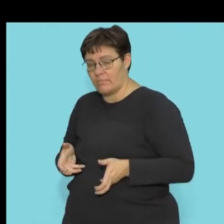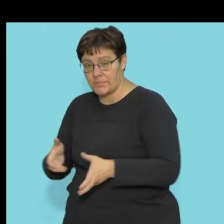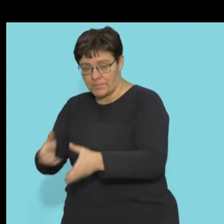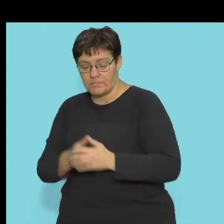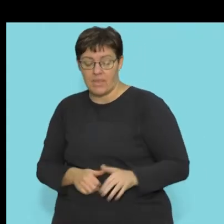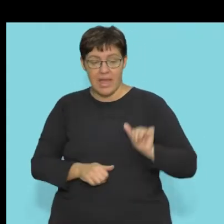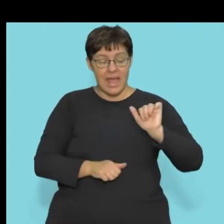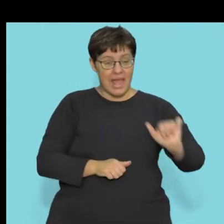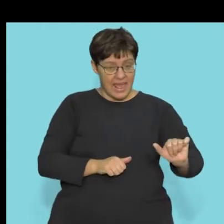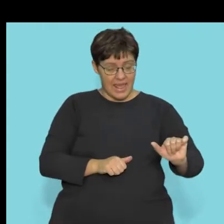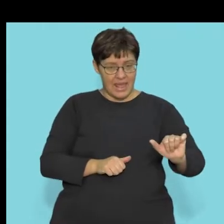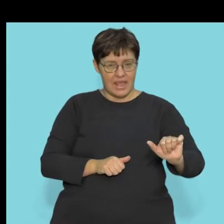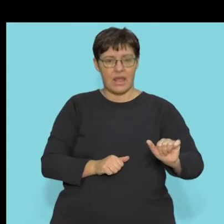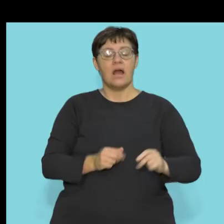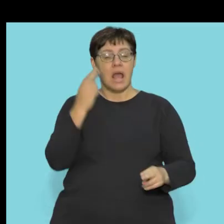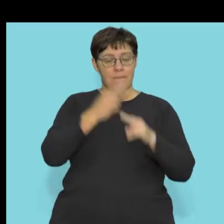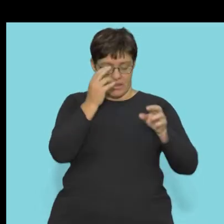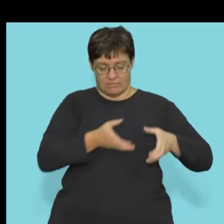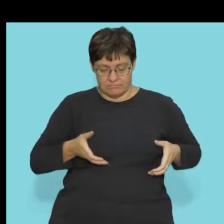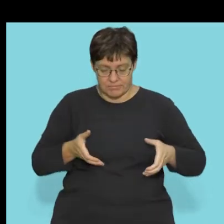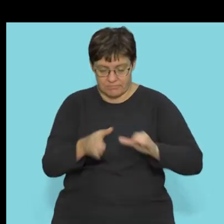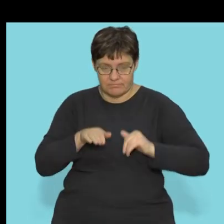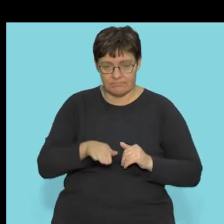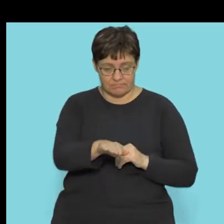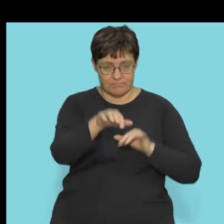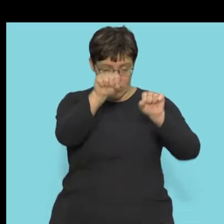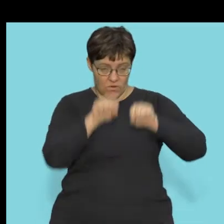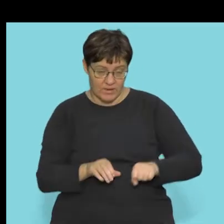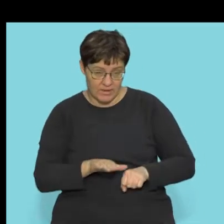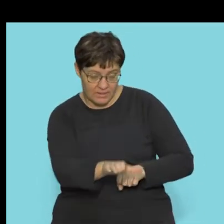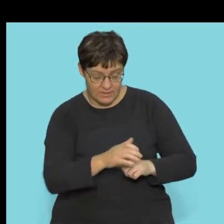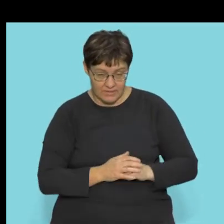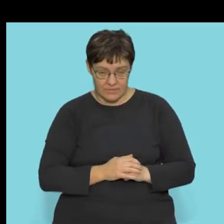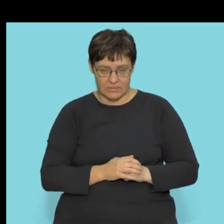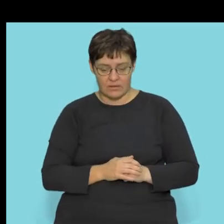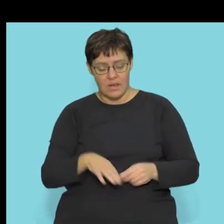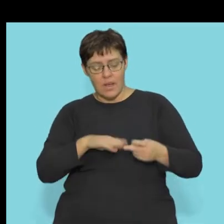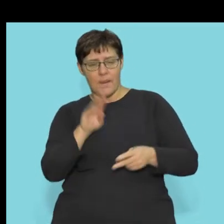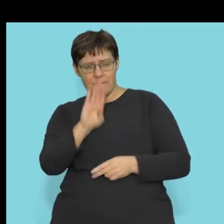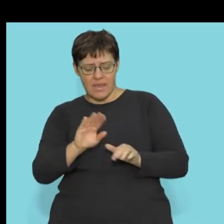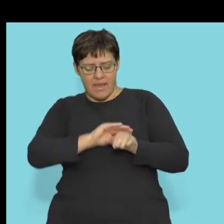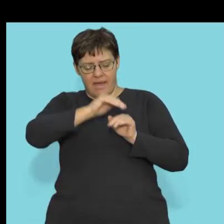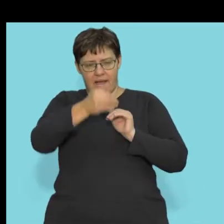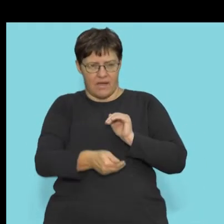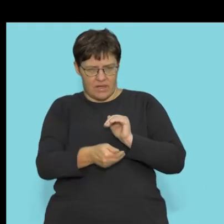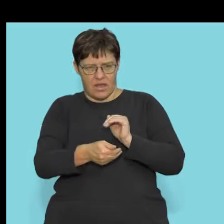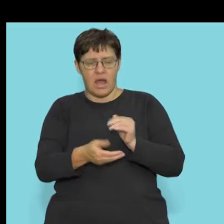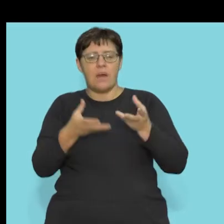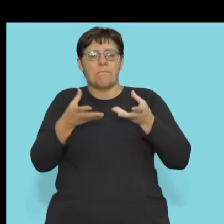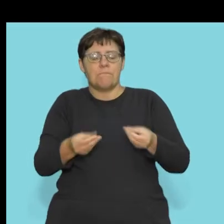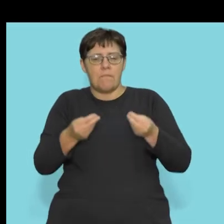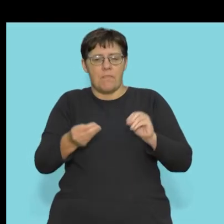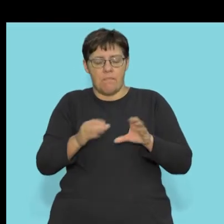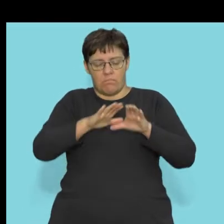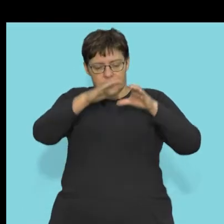Loaf A, she immediately bakes the bread. Loaf B, she covers the dough with a damp